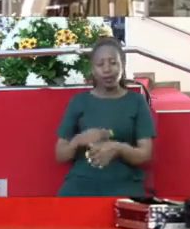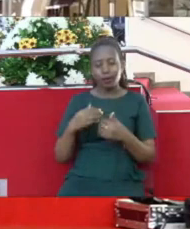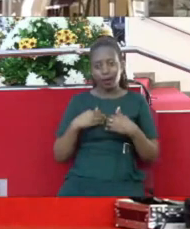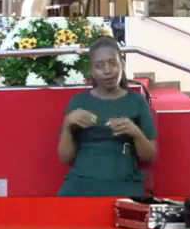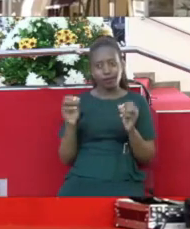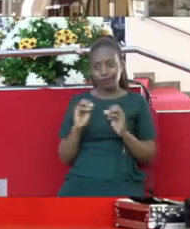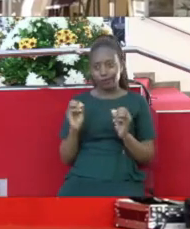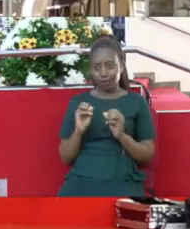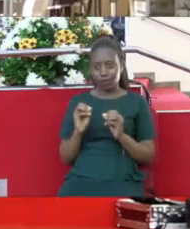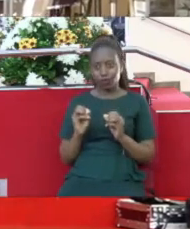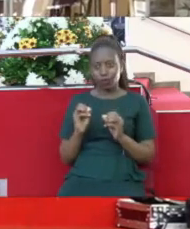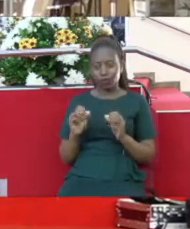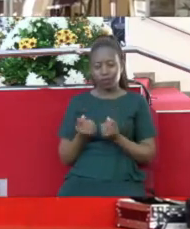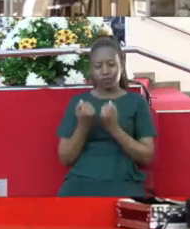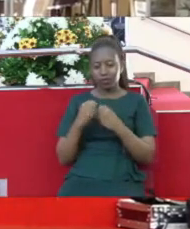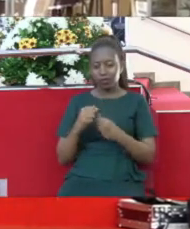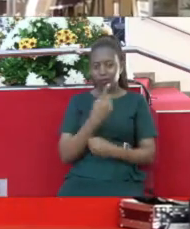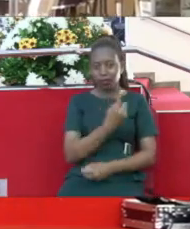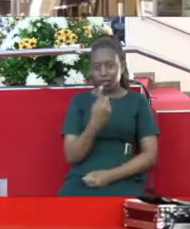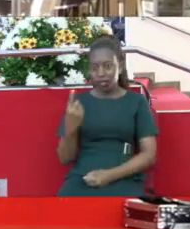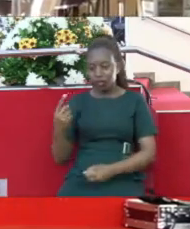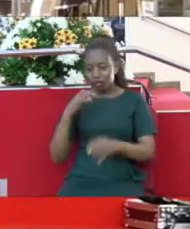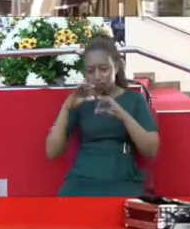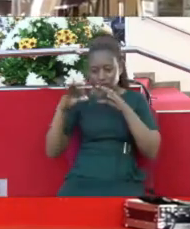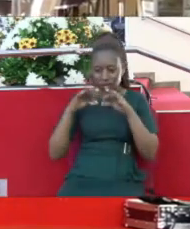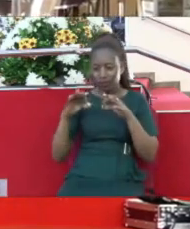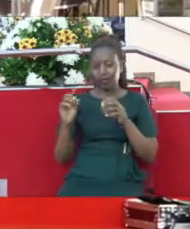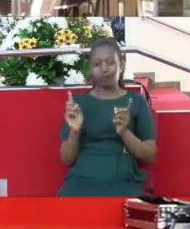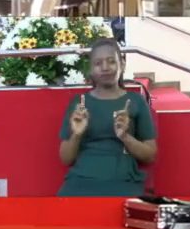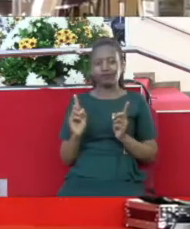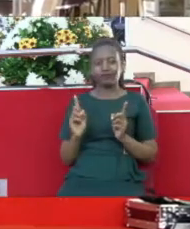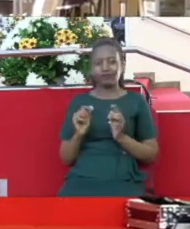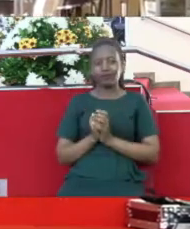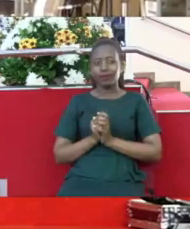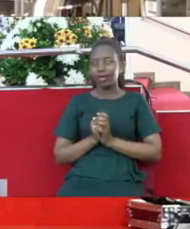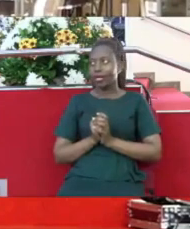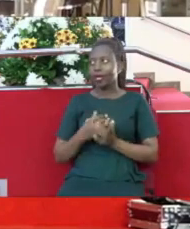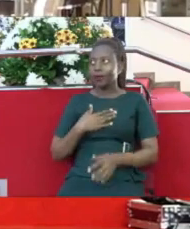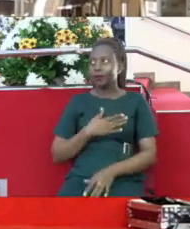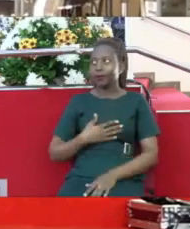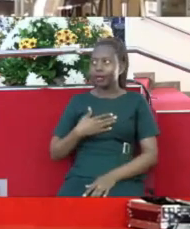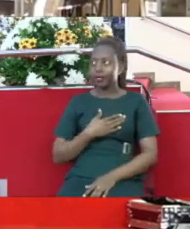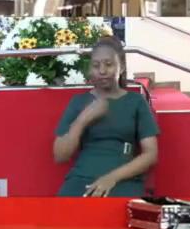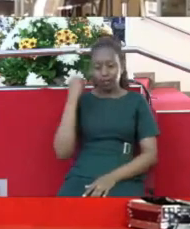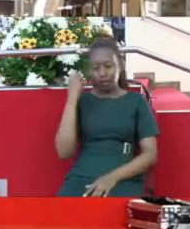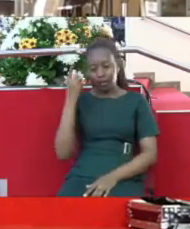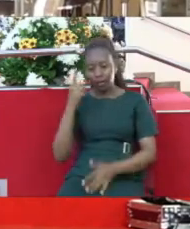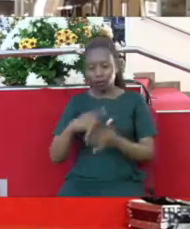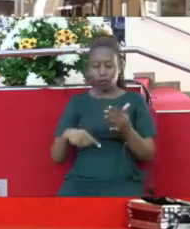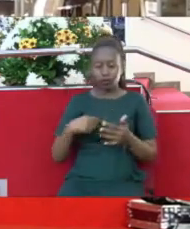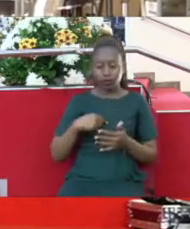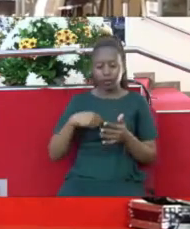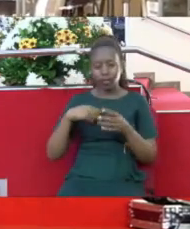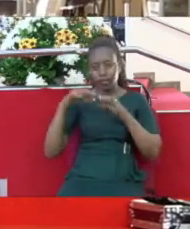mwingi wa kusikiliza sisi wote. Please carry my definition of what the gospel is. Chukua ile maelezo yangu ya kusema injili ni